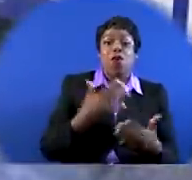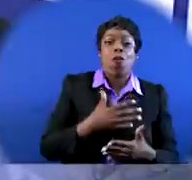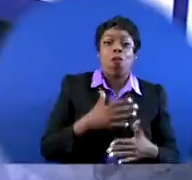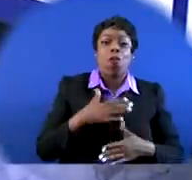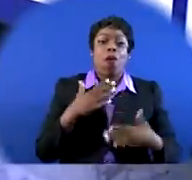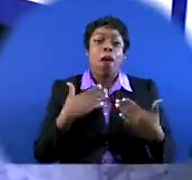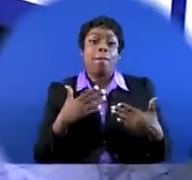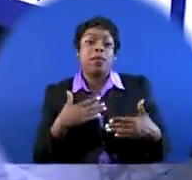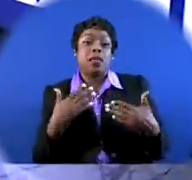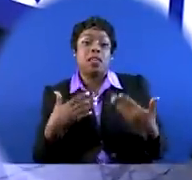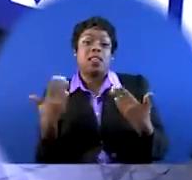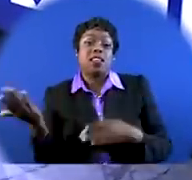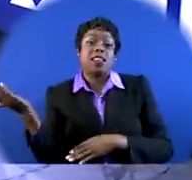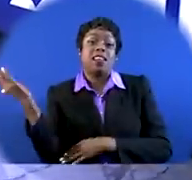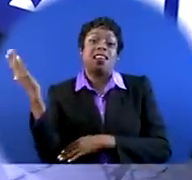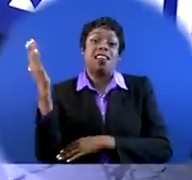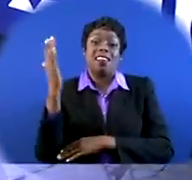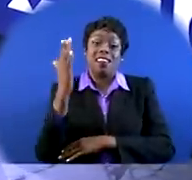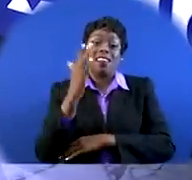Sing, beloved.